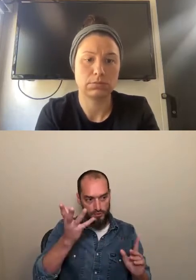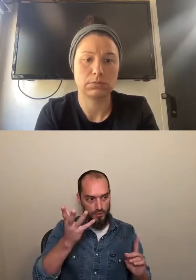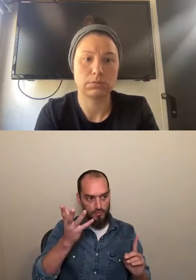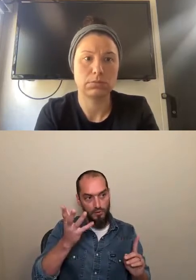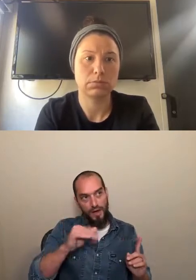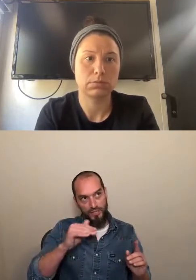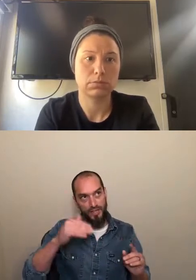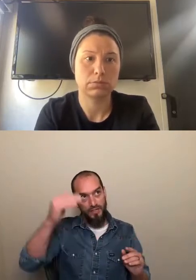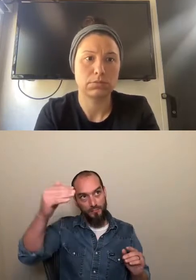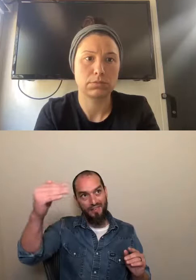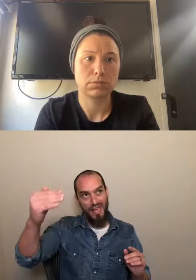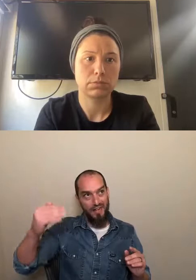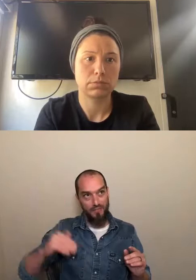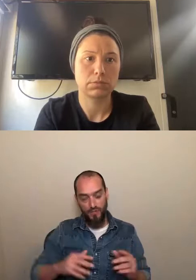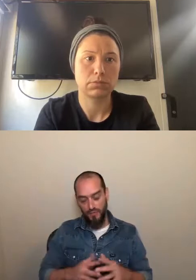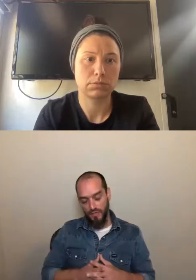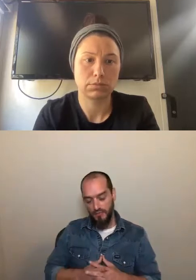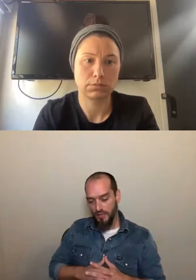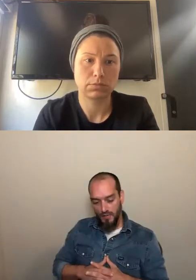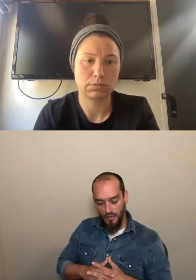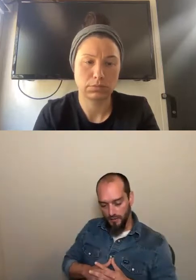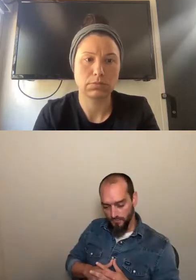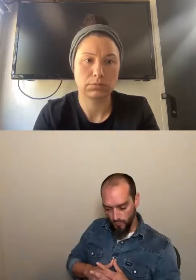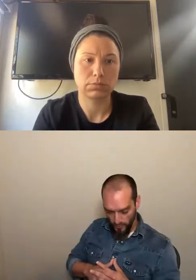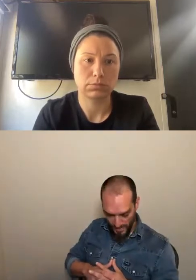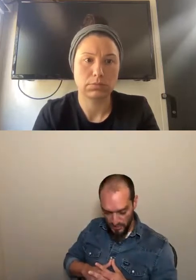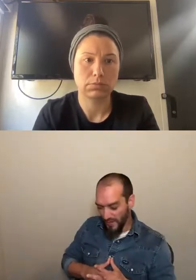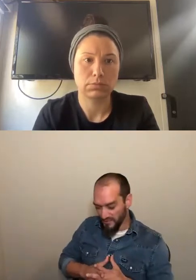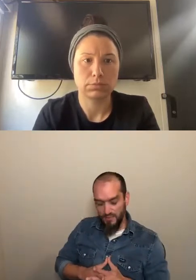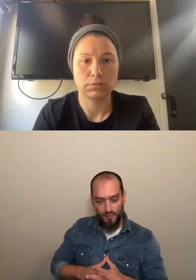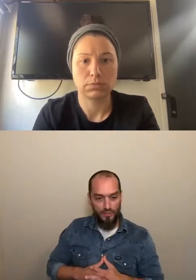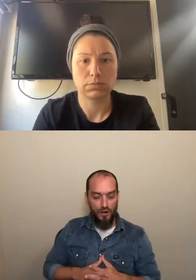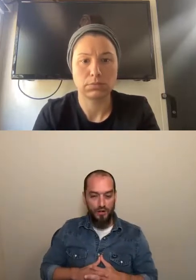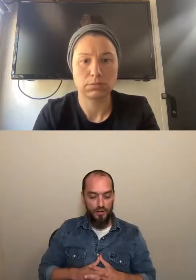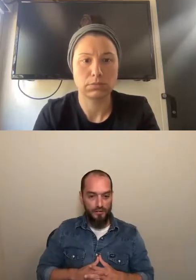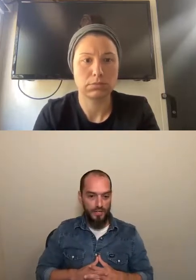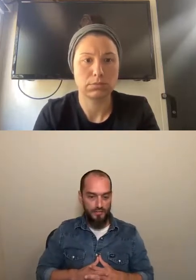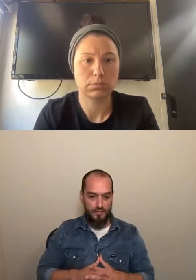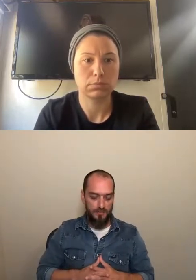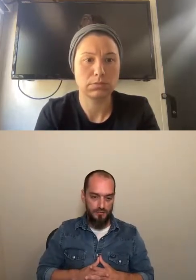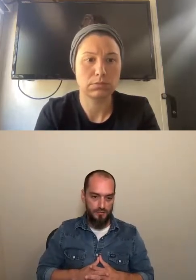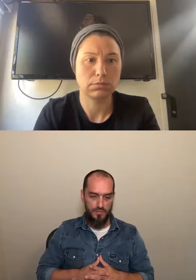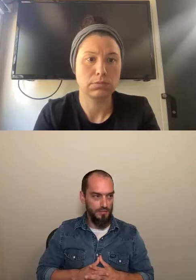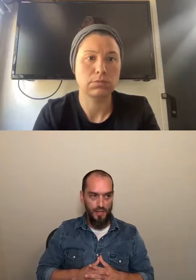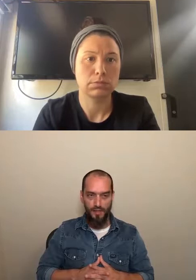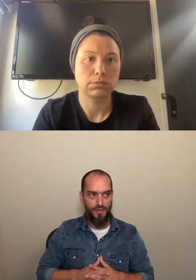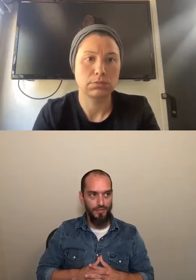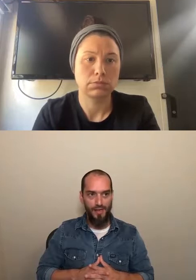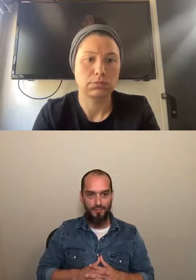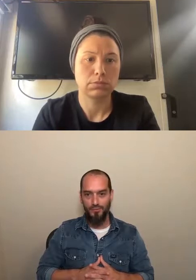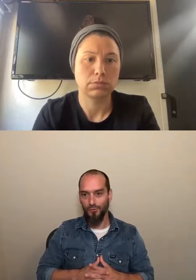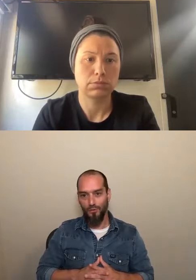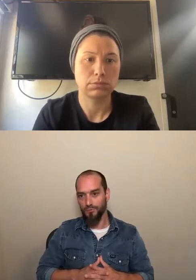First I'll start, actually I end up in the attic at the very end, where the HVACs typically are here in Texas, which is